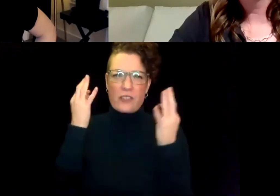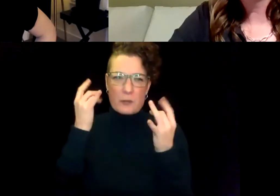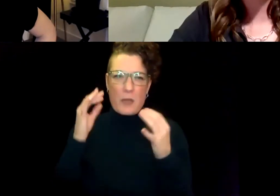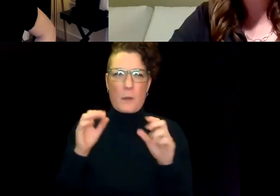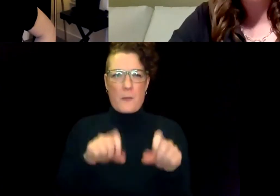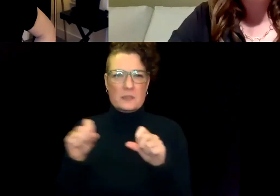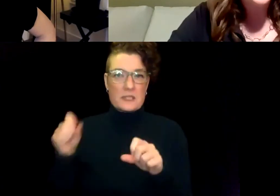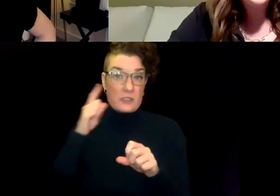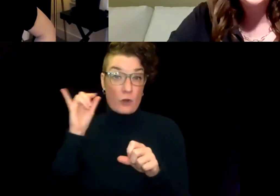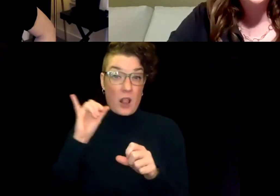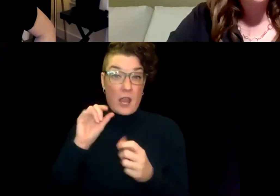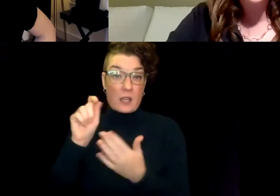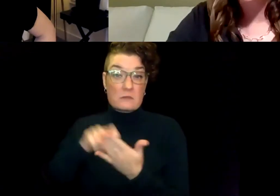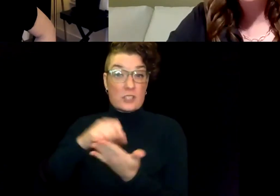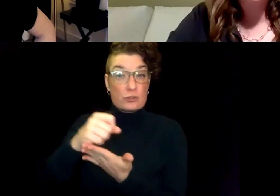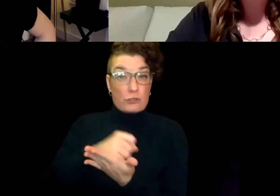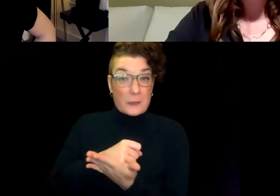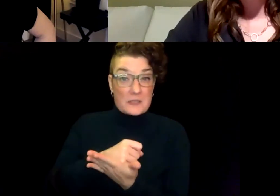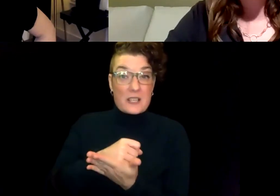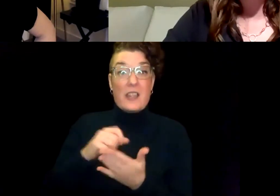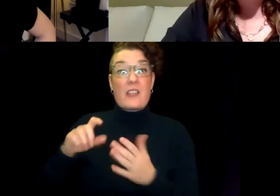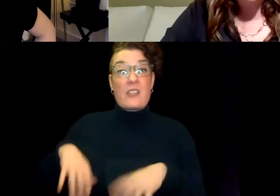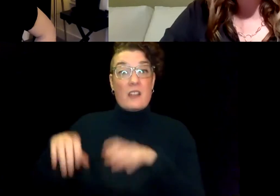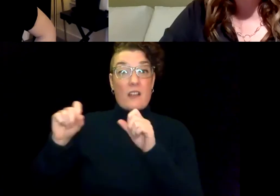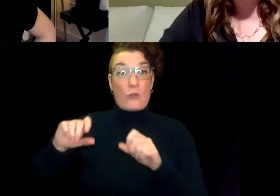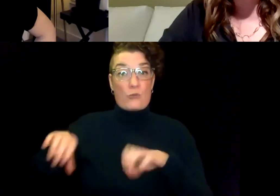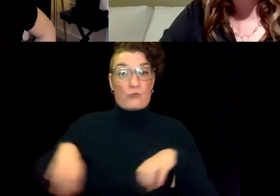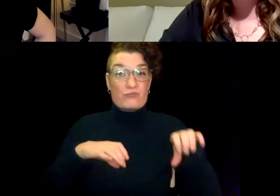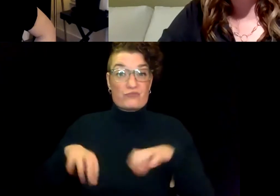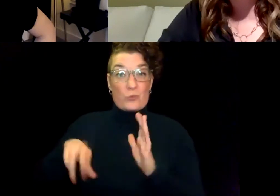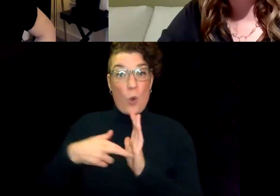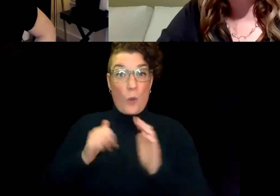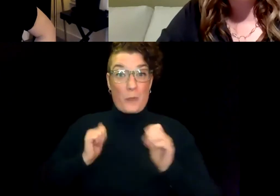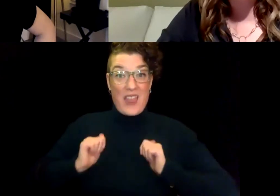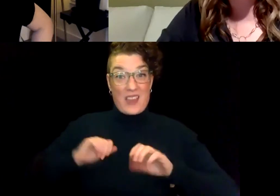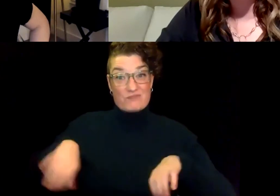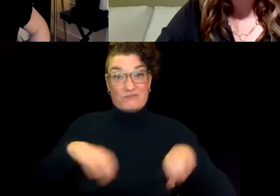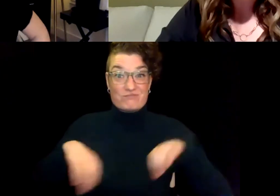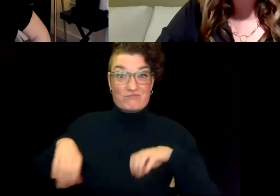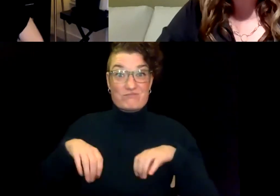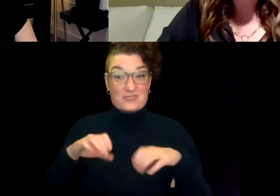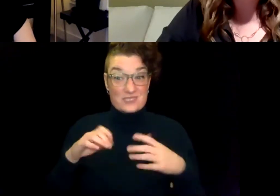like scripting and role playing and helping, like that as a form of